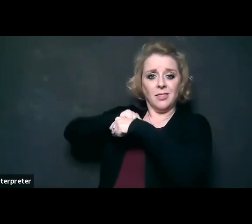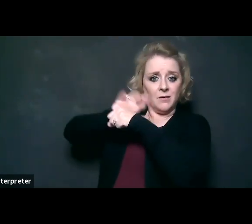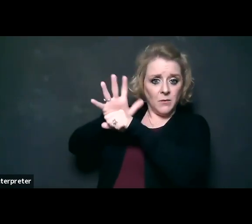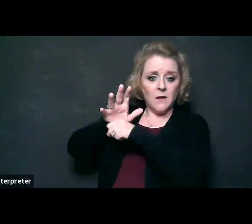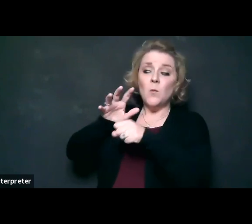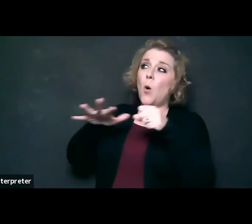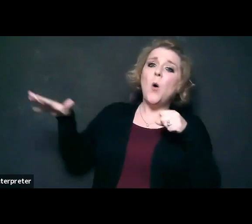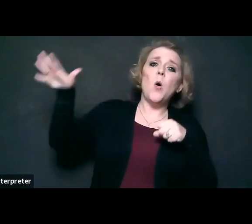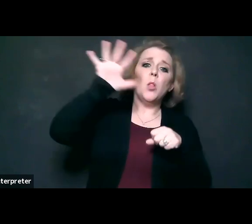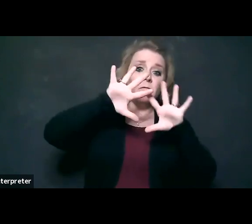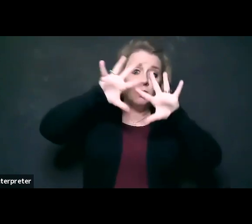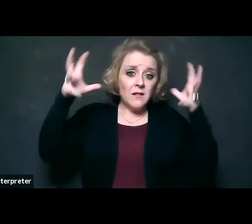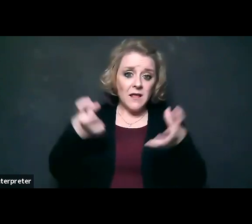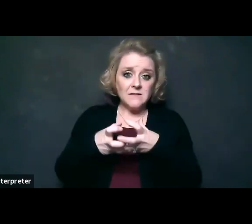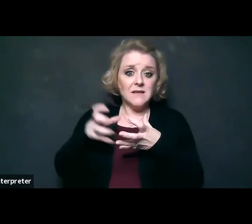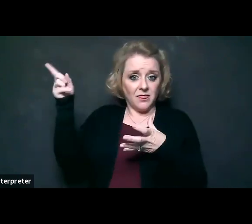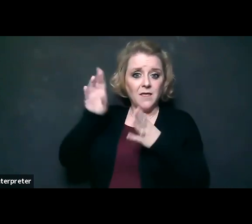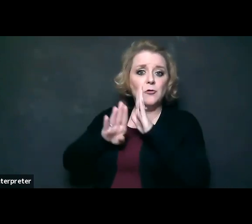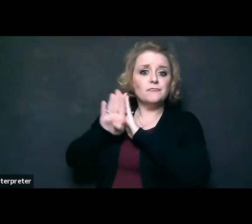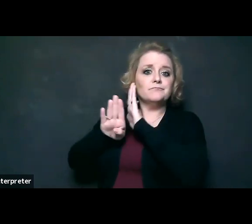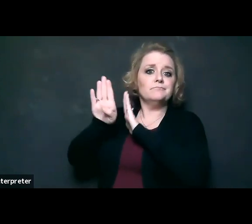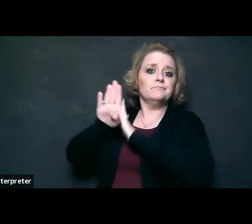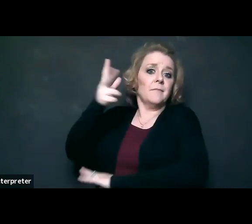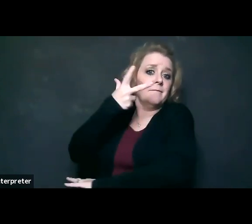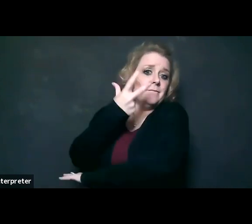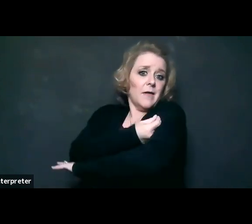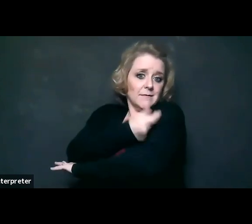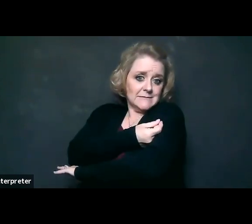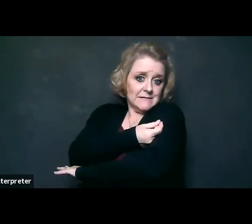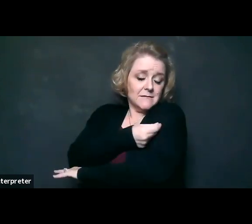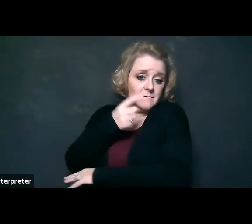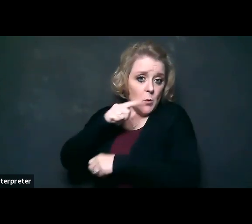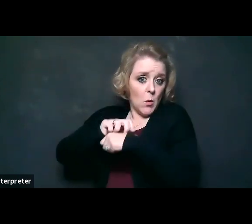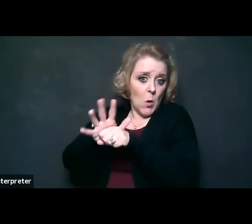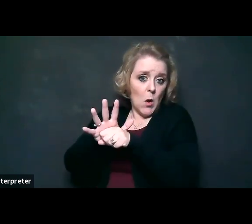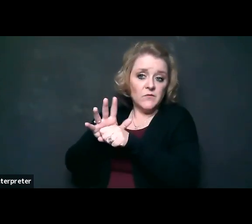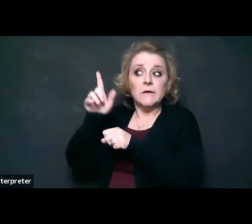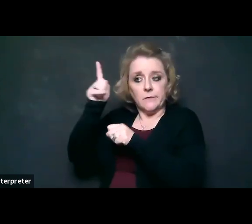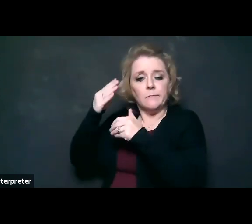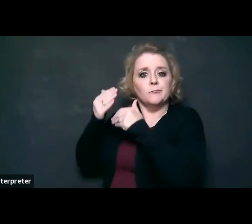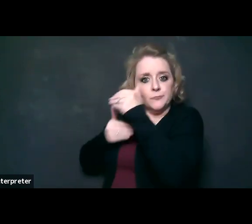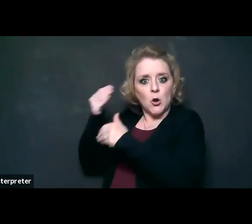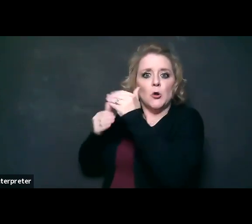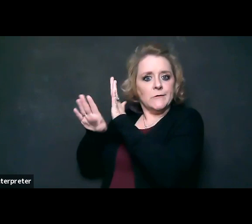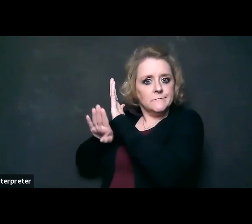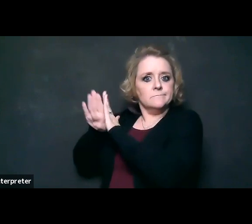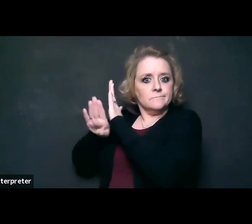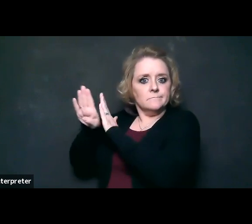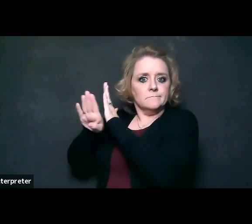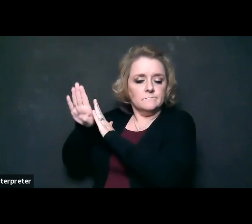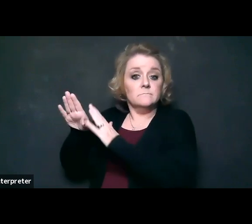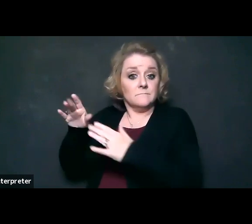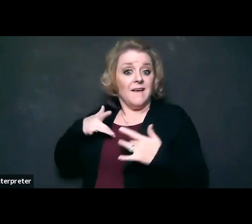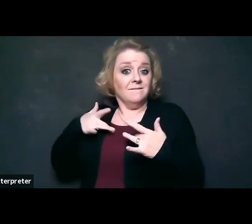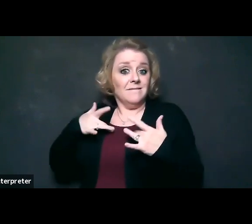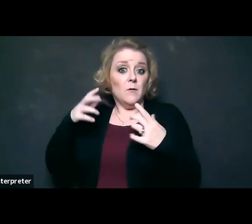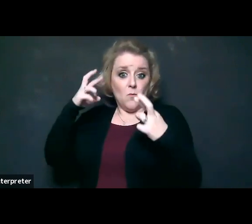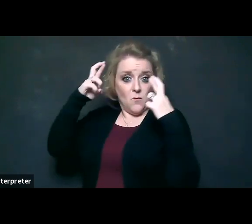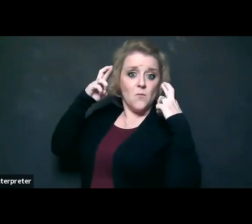a vaccine. There's very good progress being made, and I think there's real reason to be